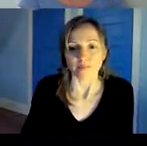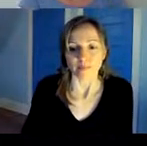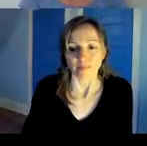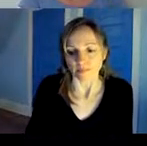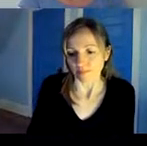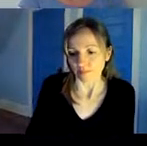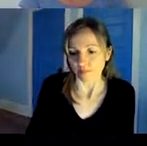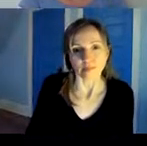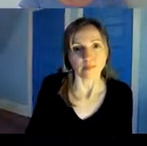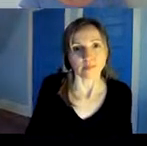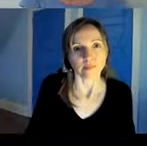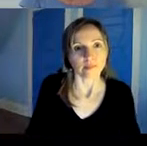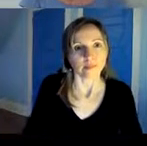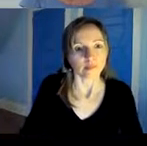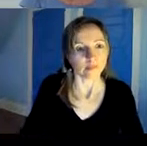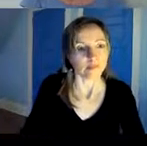nature.